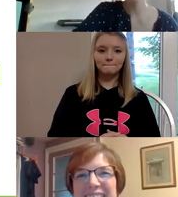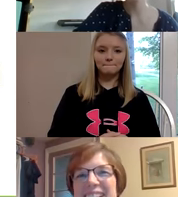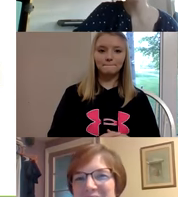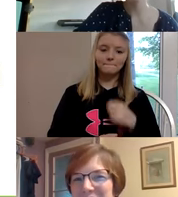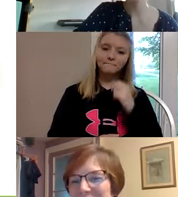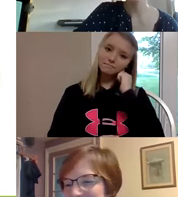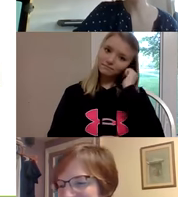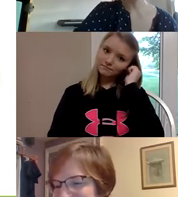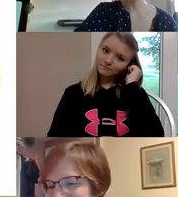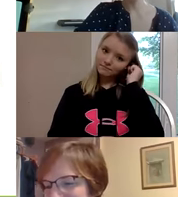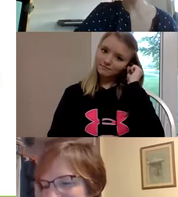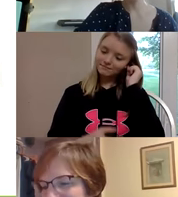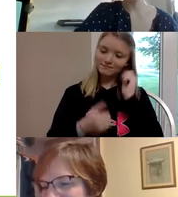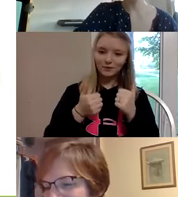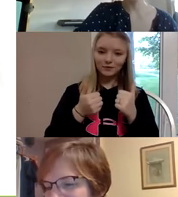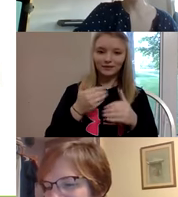There we go.